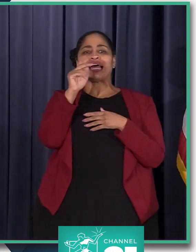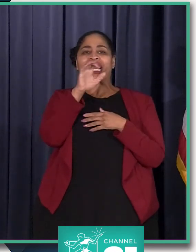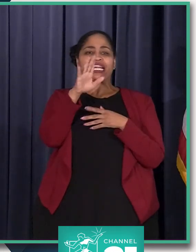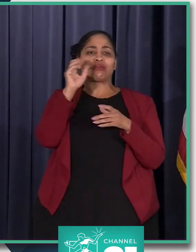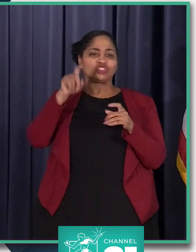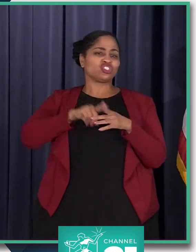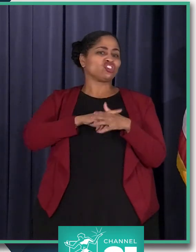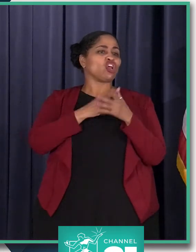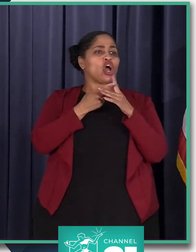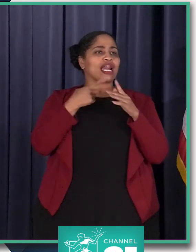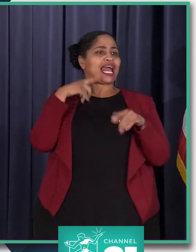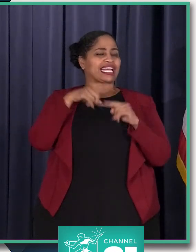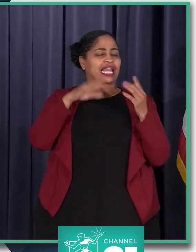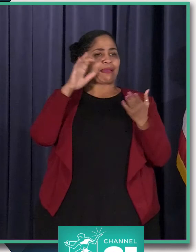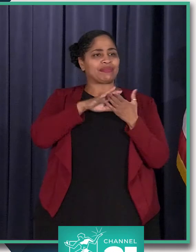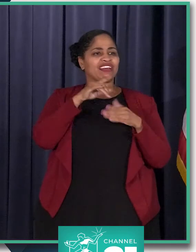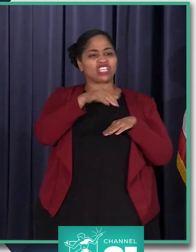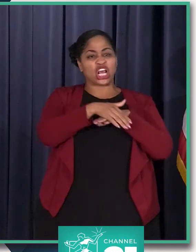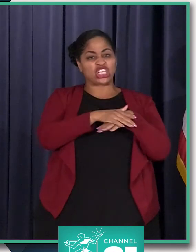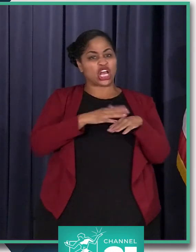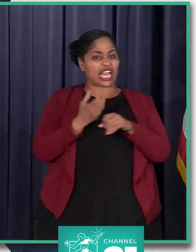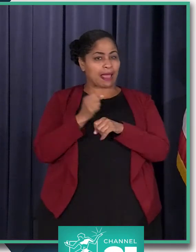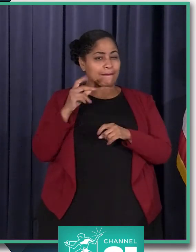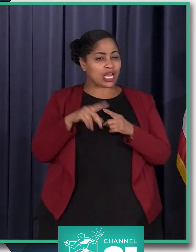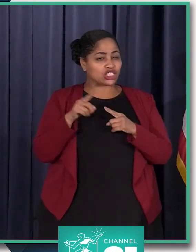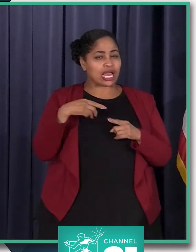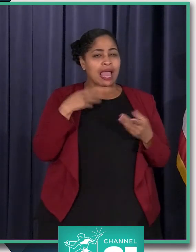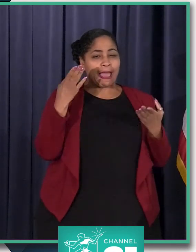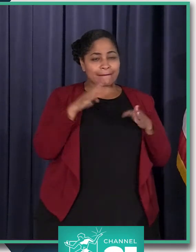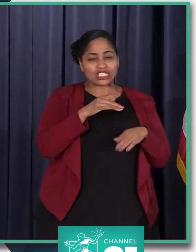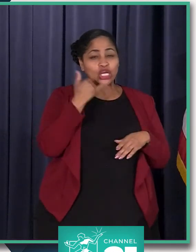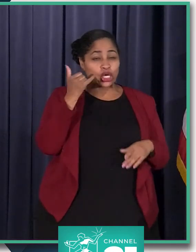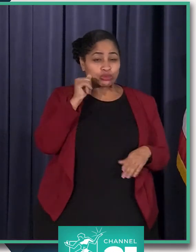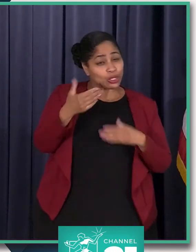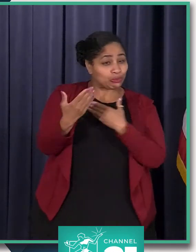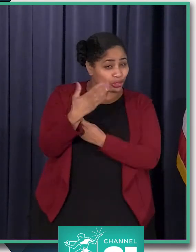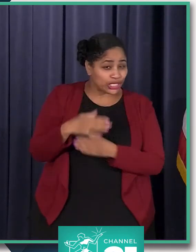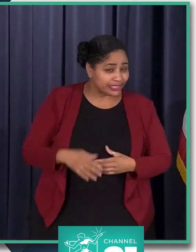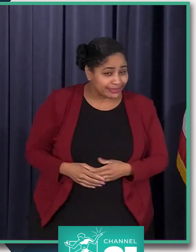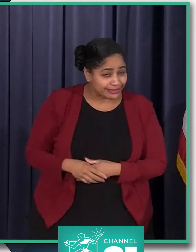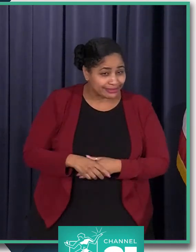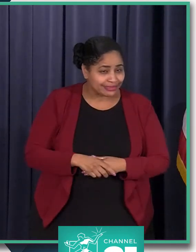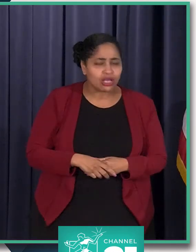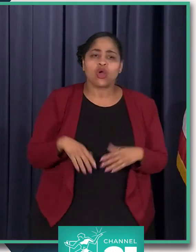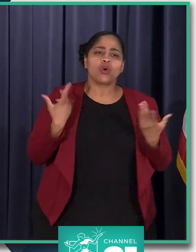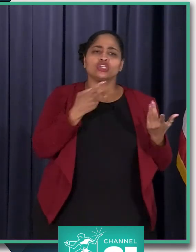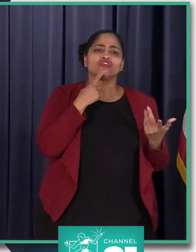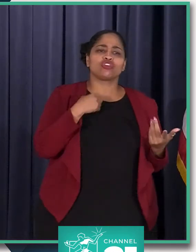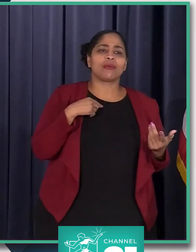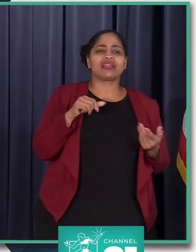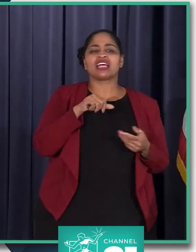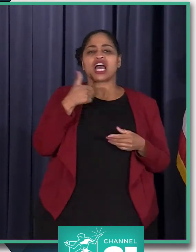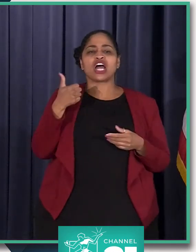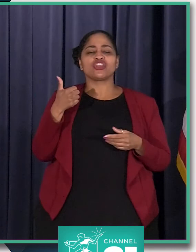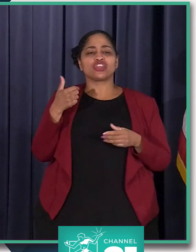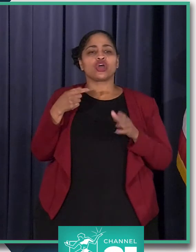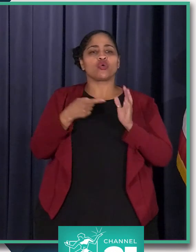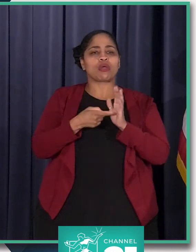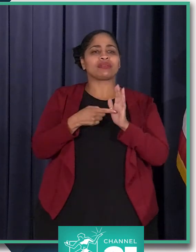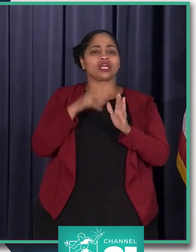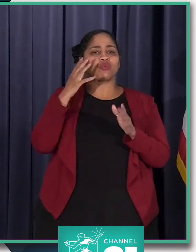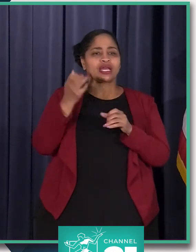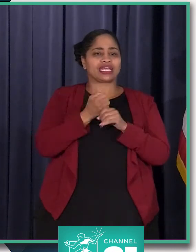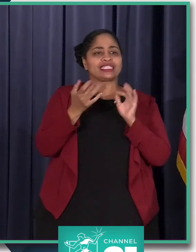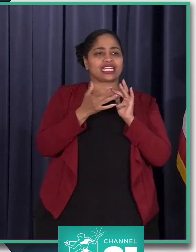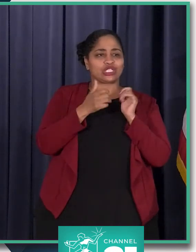starts. I can't believe she was slow getting back to you, but I bet you get a phone call first thing in the morning. Well, she told me the other representatives was going to